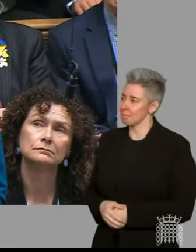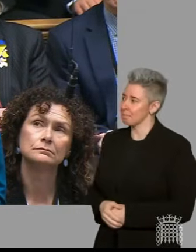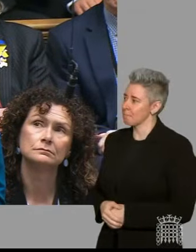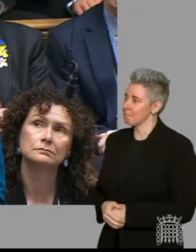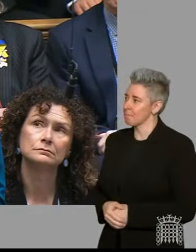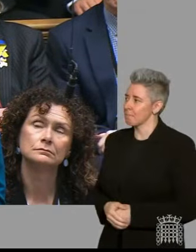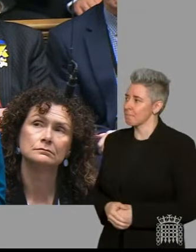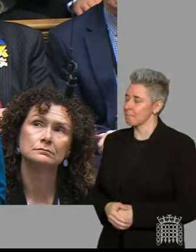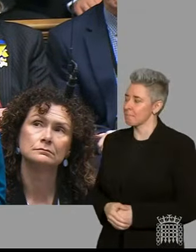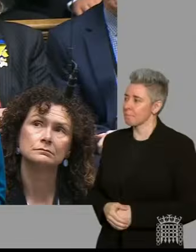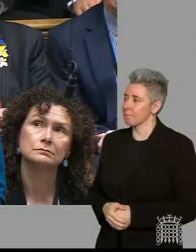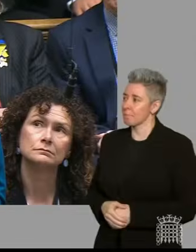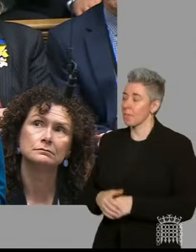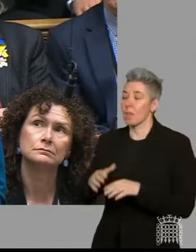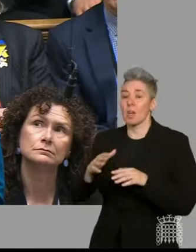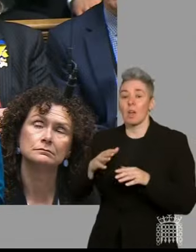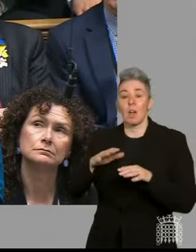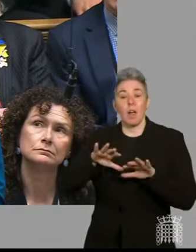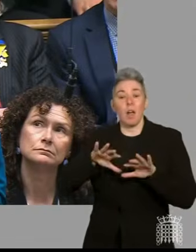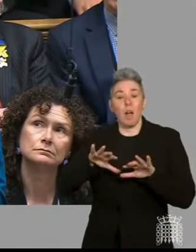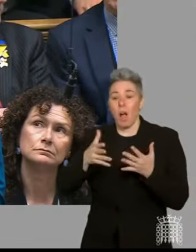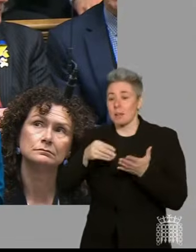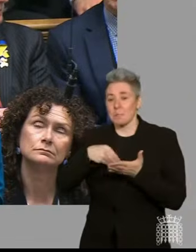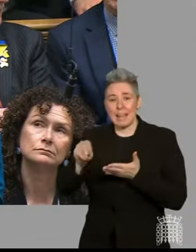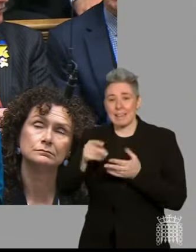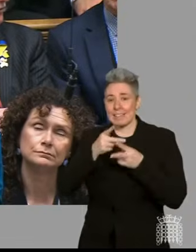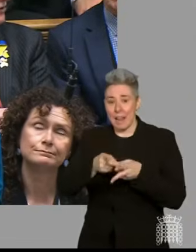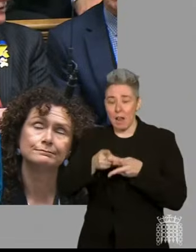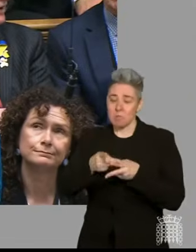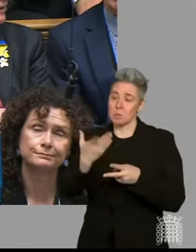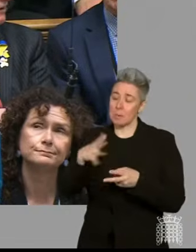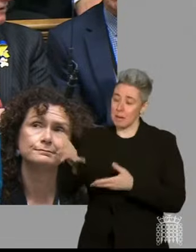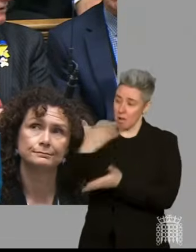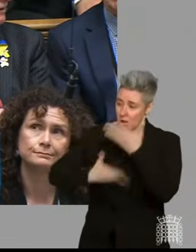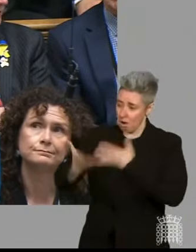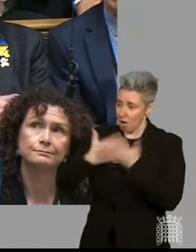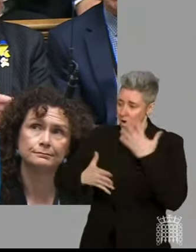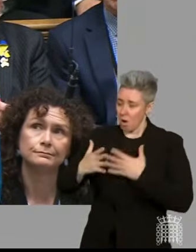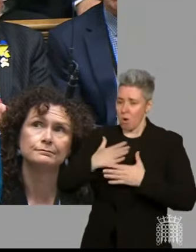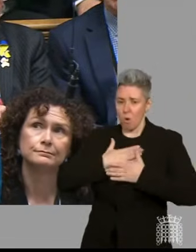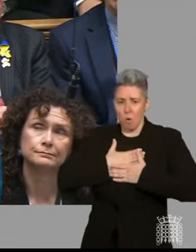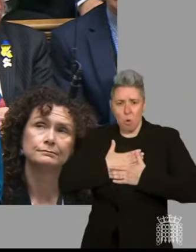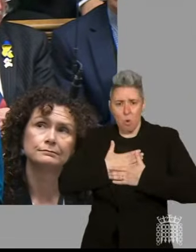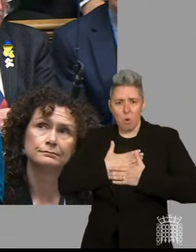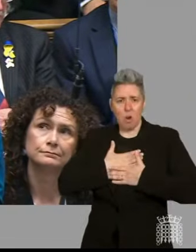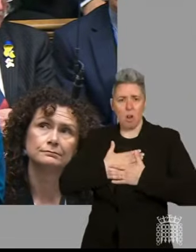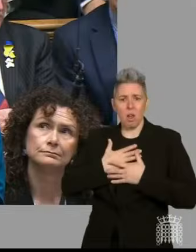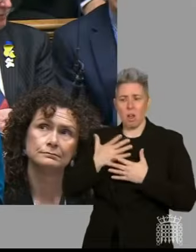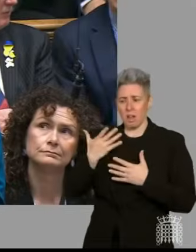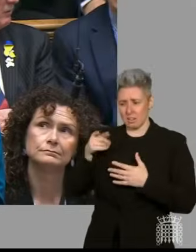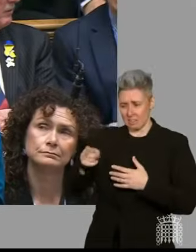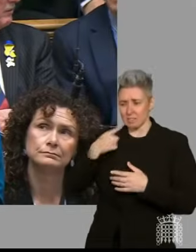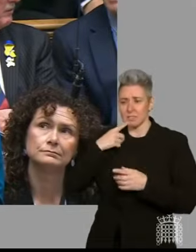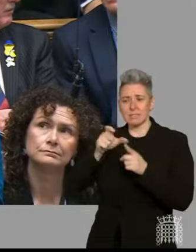been hounded by the DWP and told to pay huge fines for minor infringements on carers' allowance